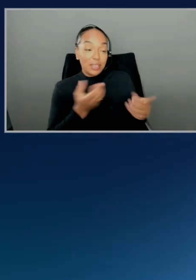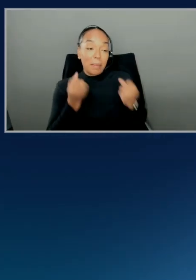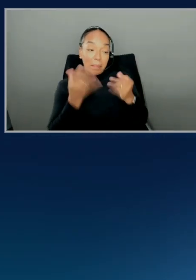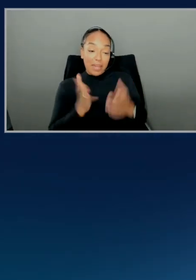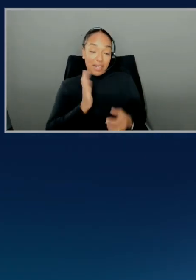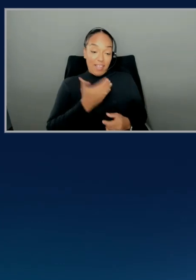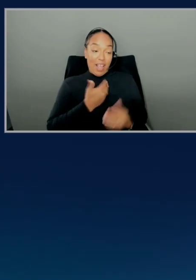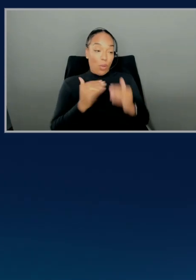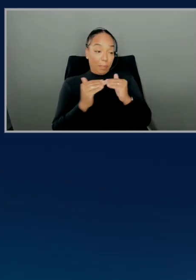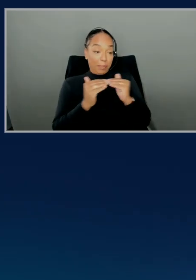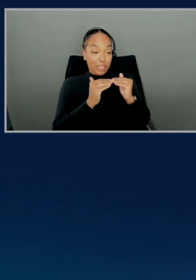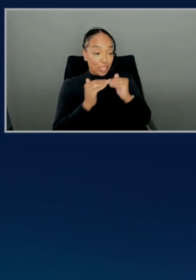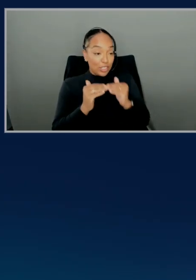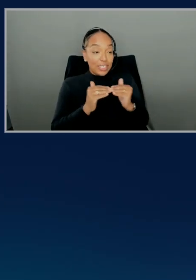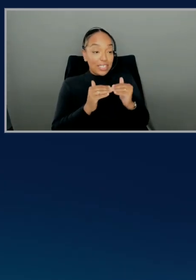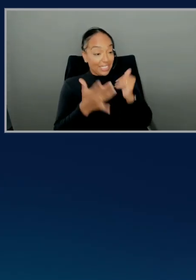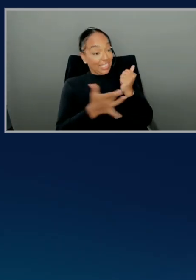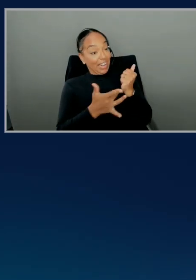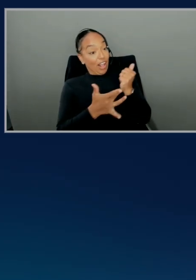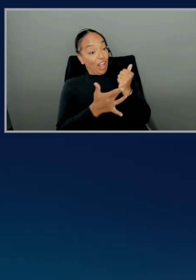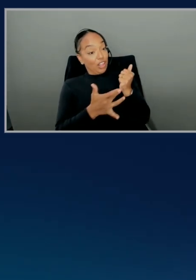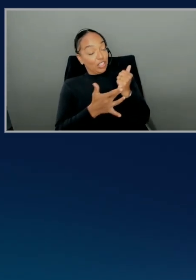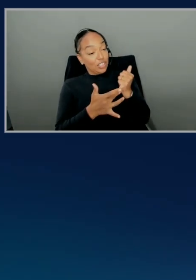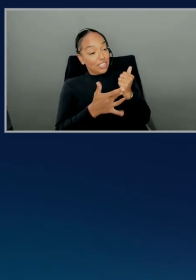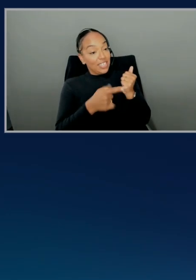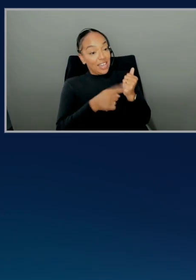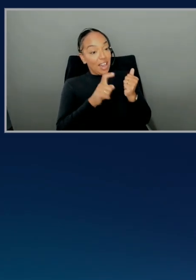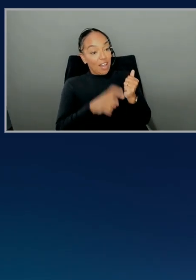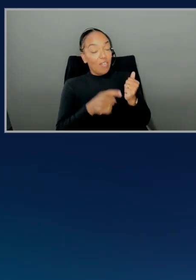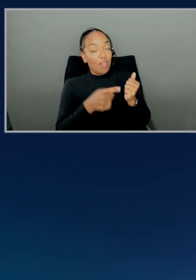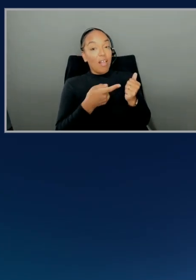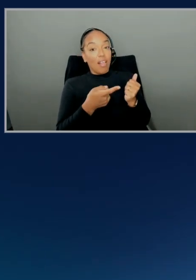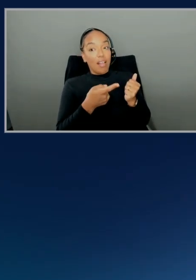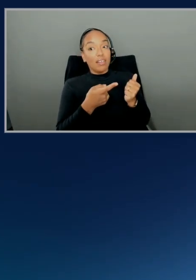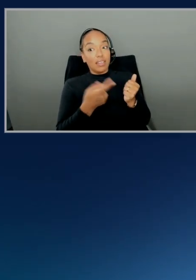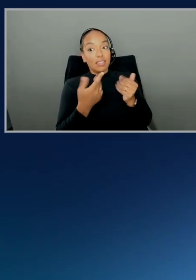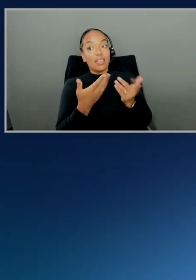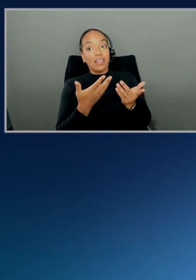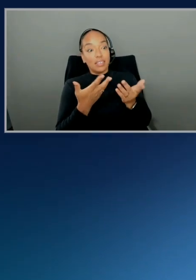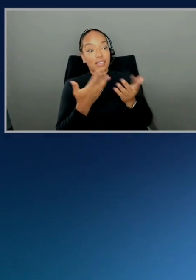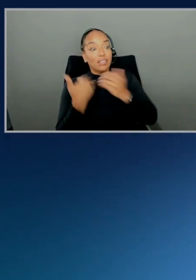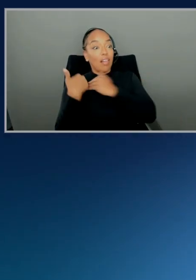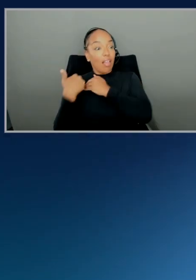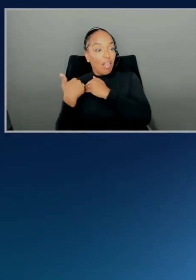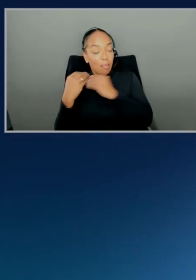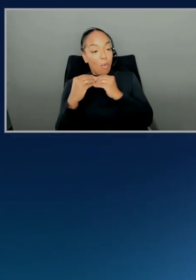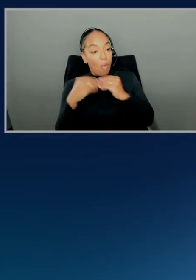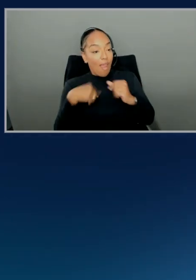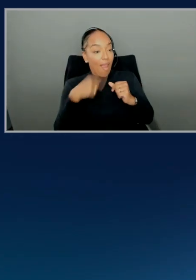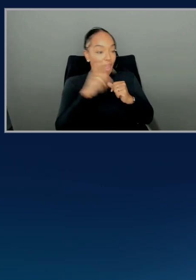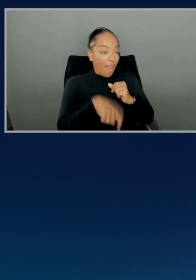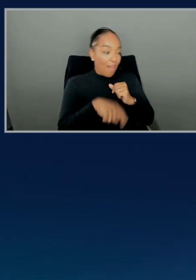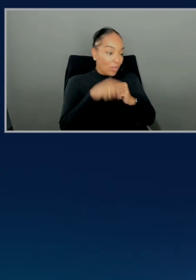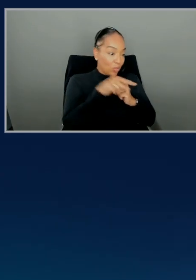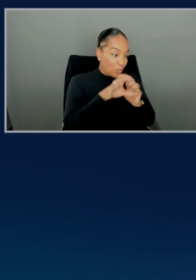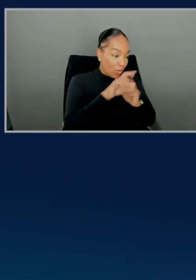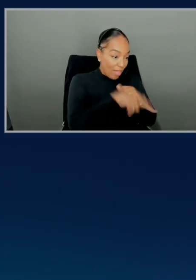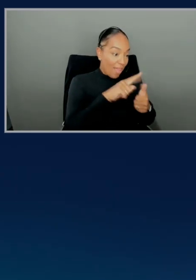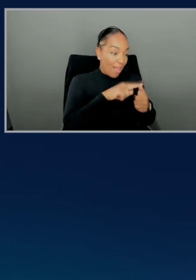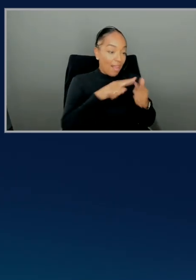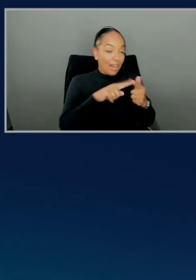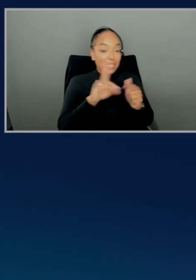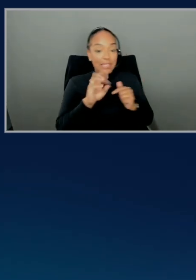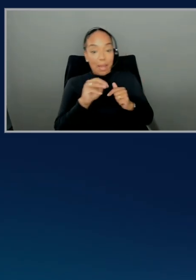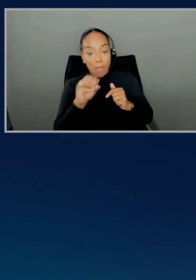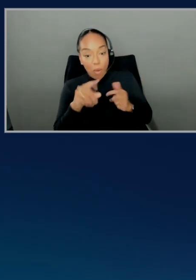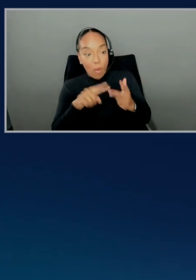in technology lately, they're having to burn the extra midnight oil on that repetition. Like, oh, I got to go stage this, I got a demo to run, I got to do this workshop, and it